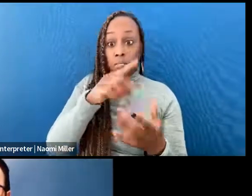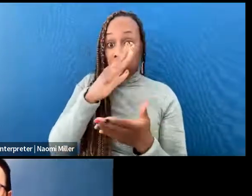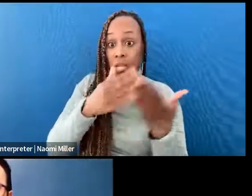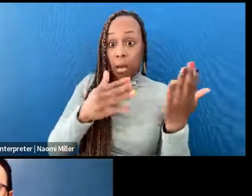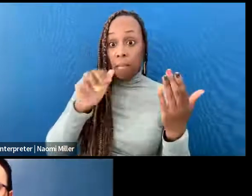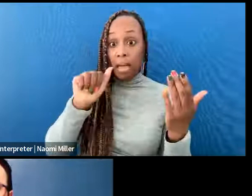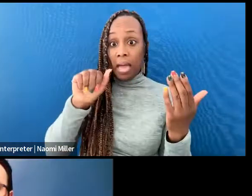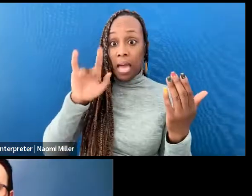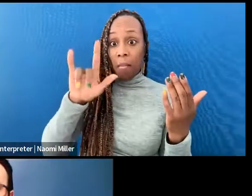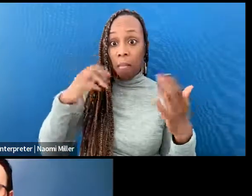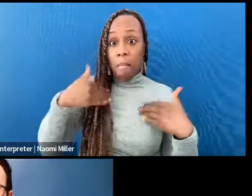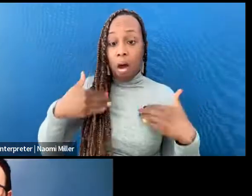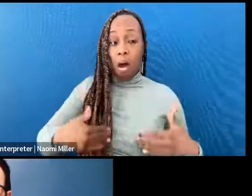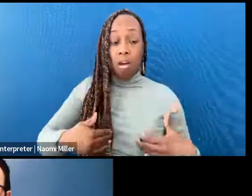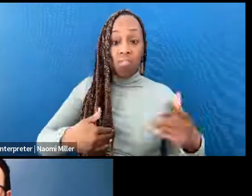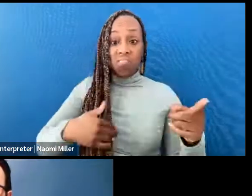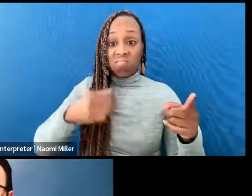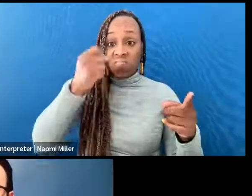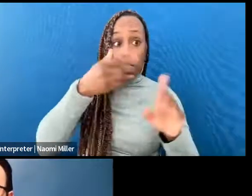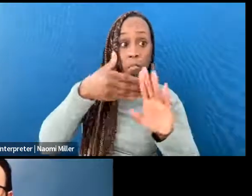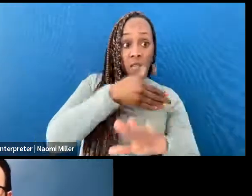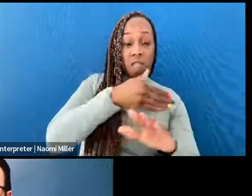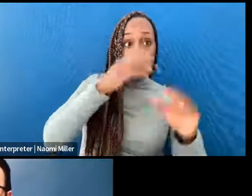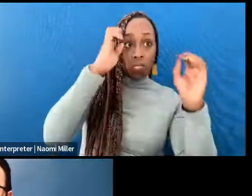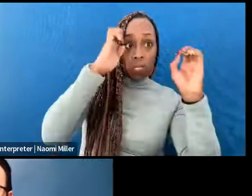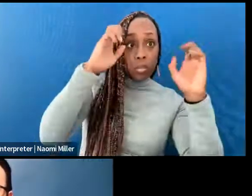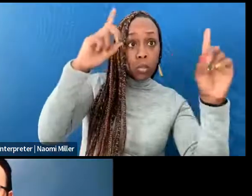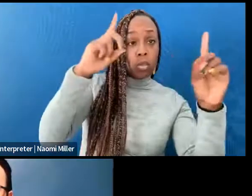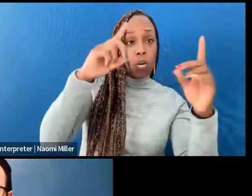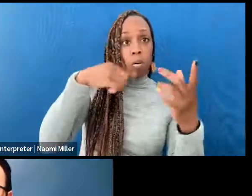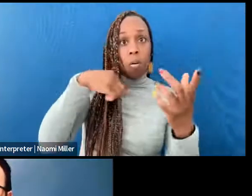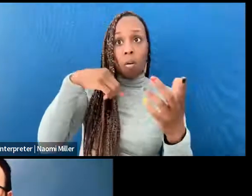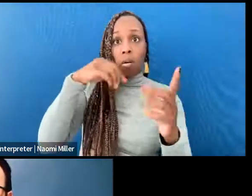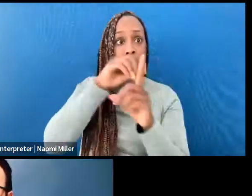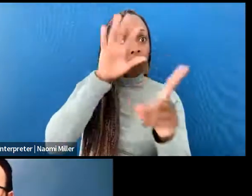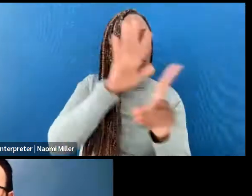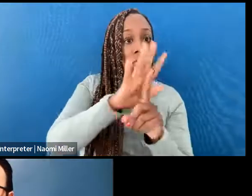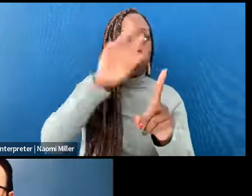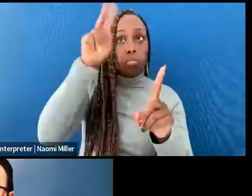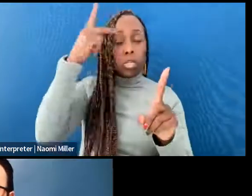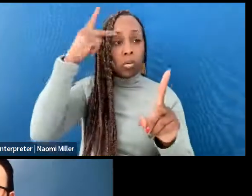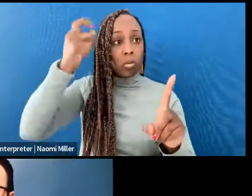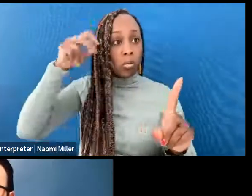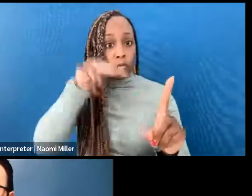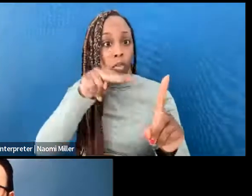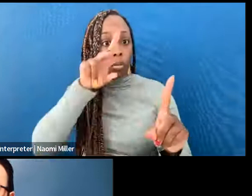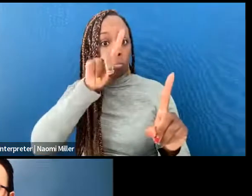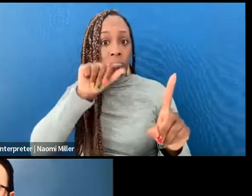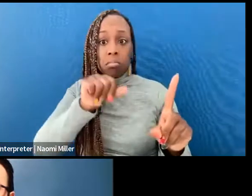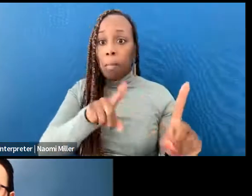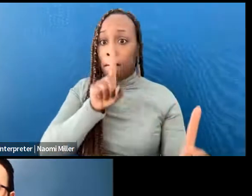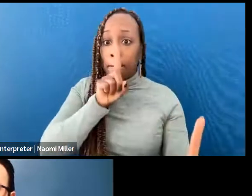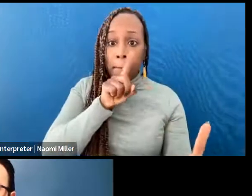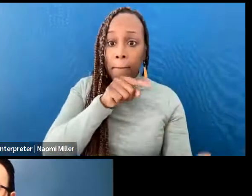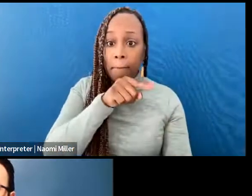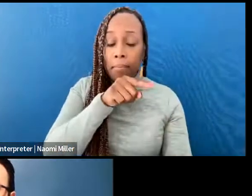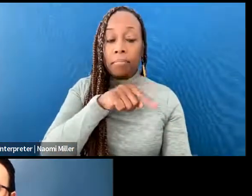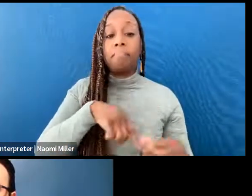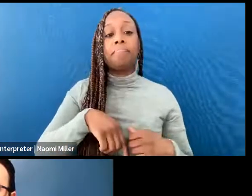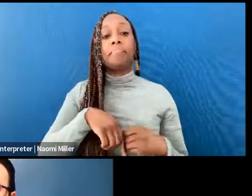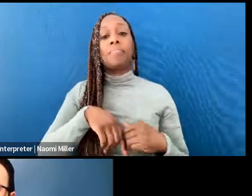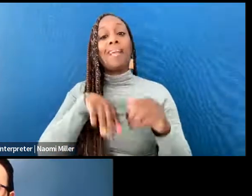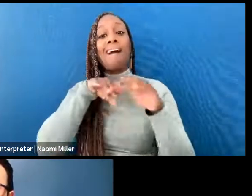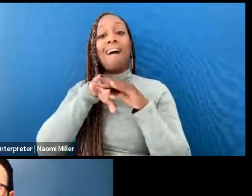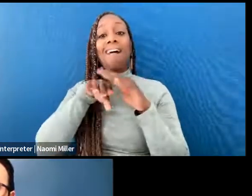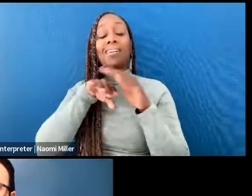have had no education or exposure to a political understanding of disability. Access intimacy is also